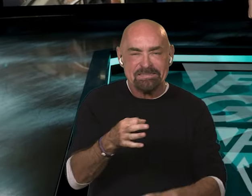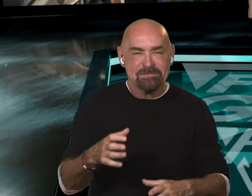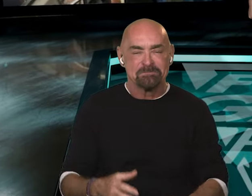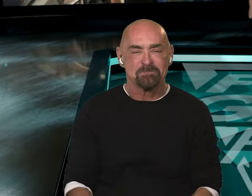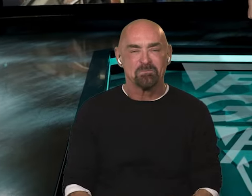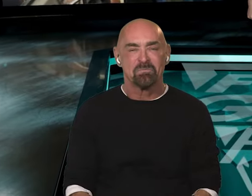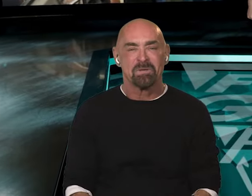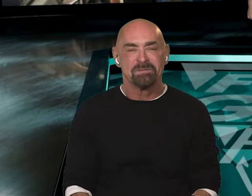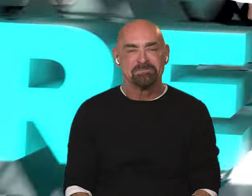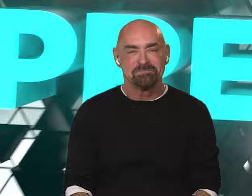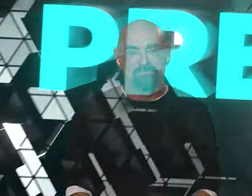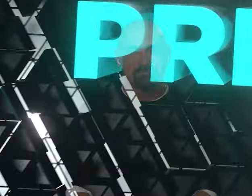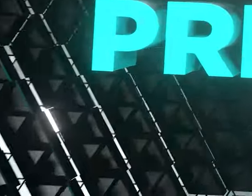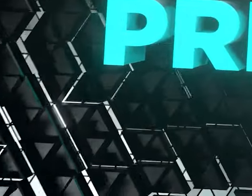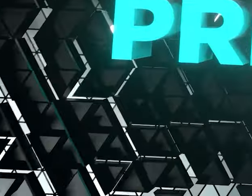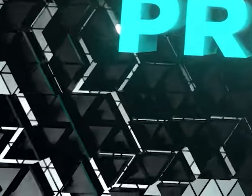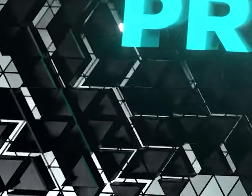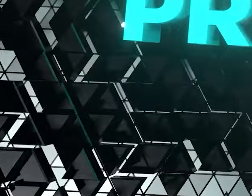oppressive cityscape.